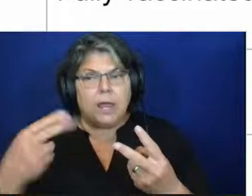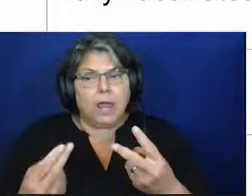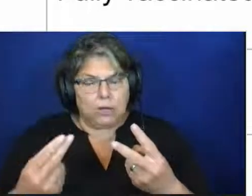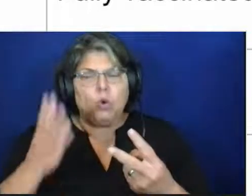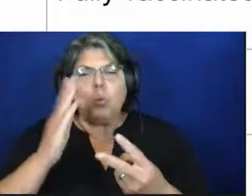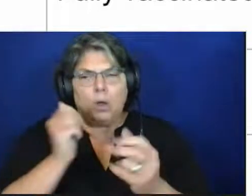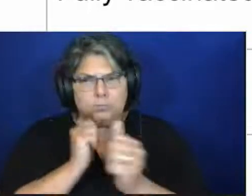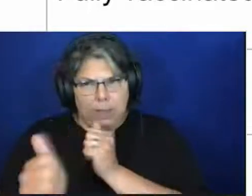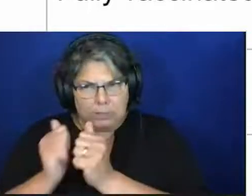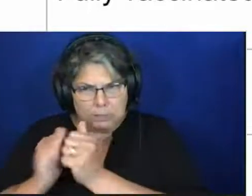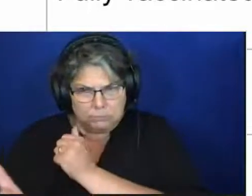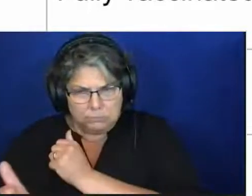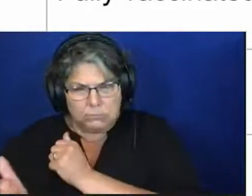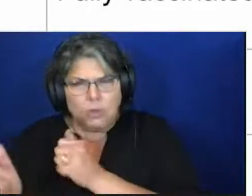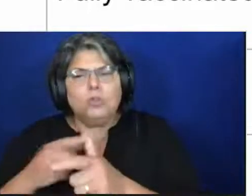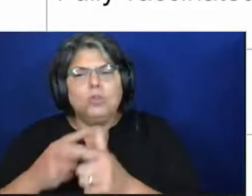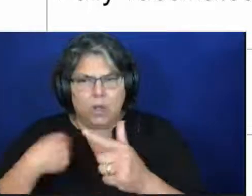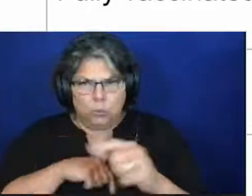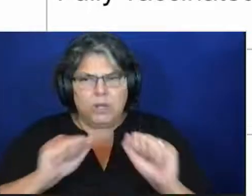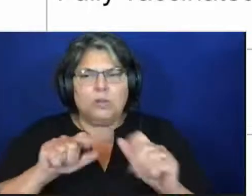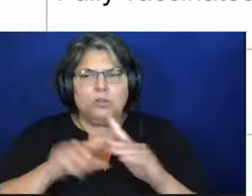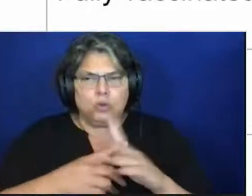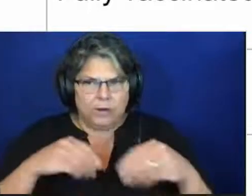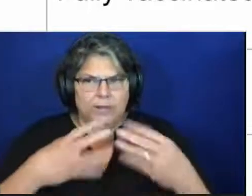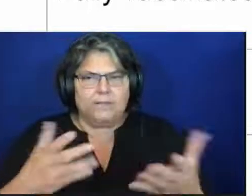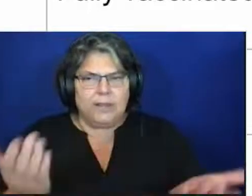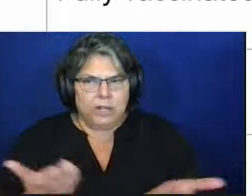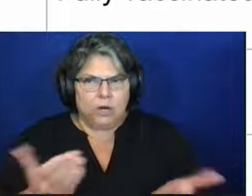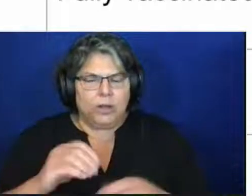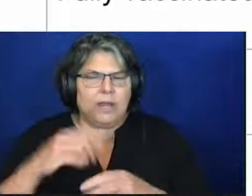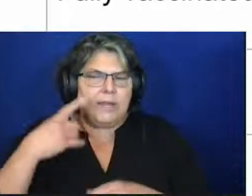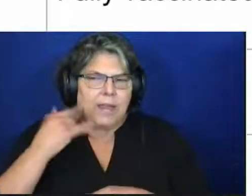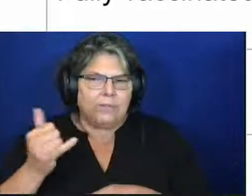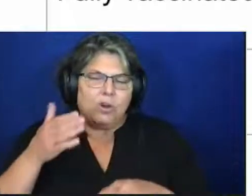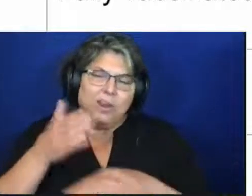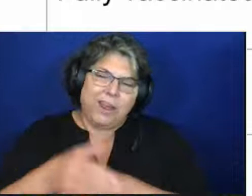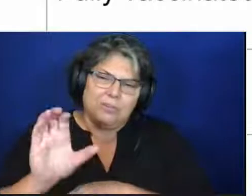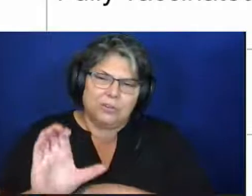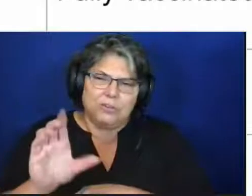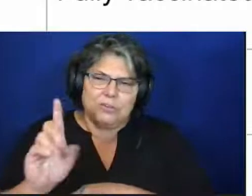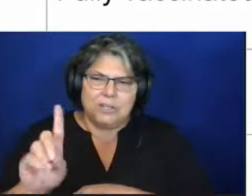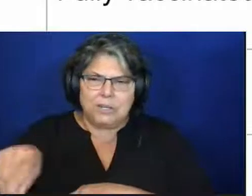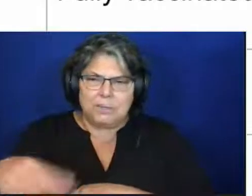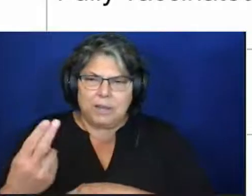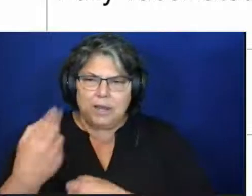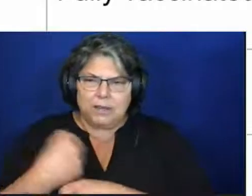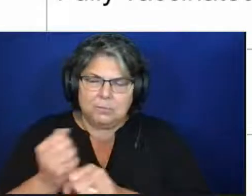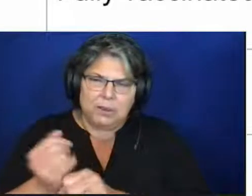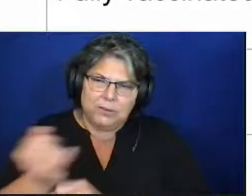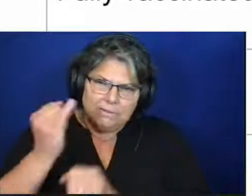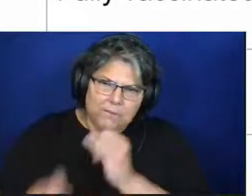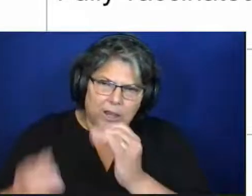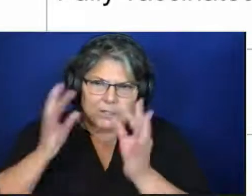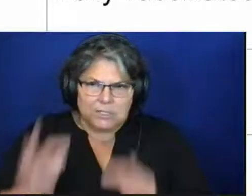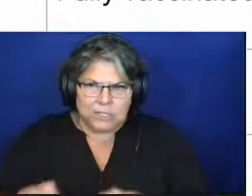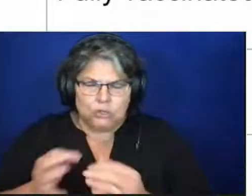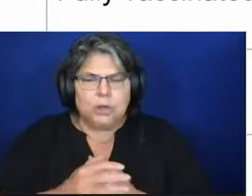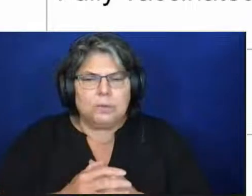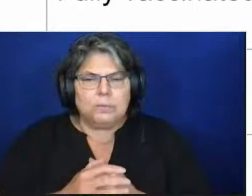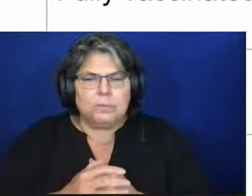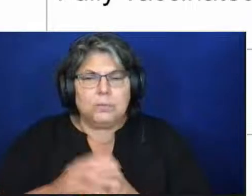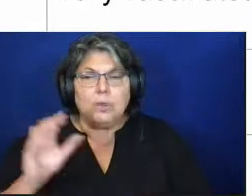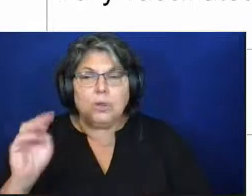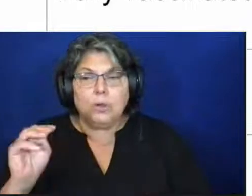can administer them here in California after CDPH makes its final determination. The Moderna